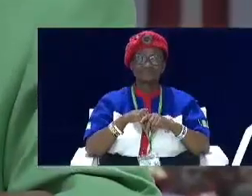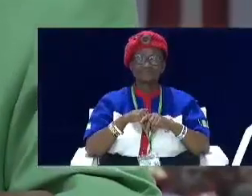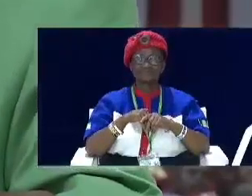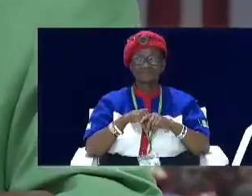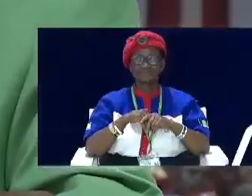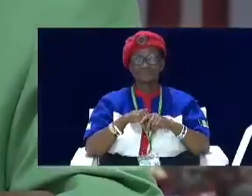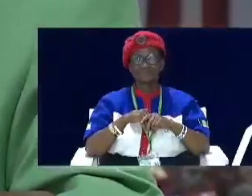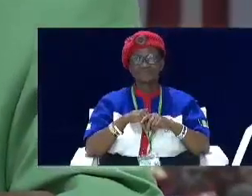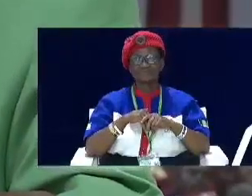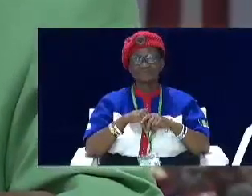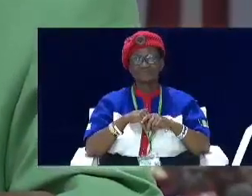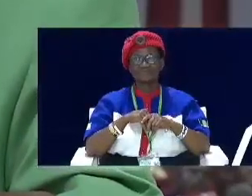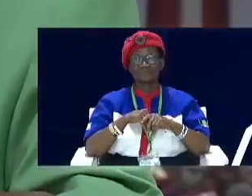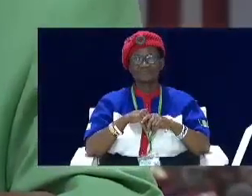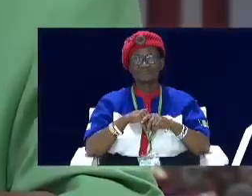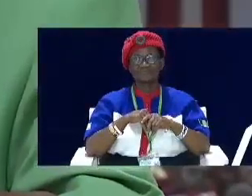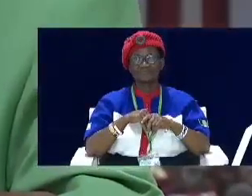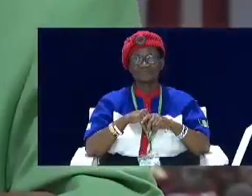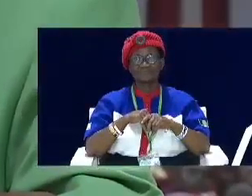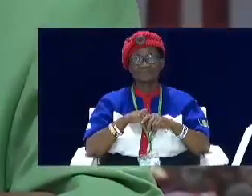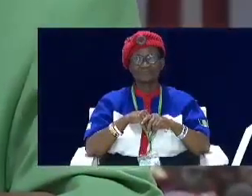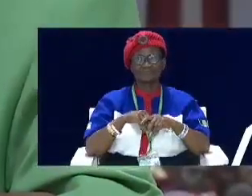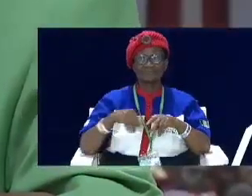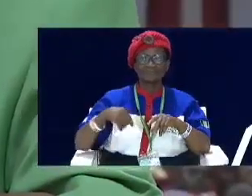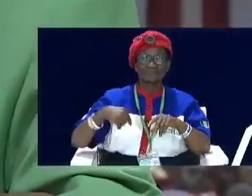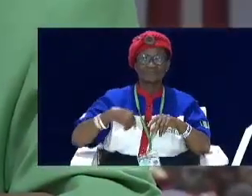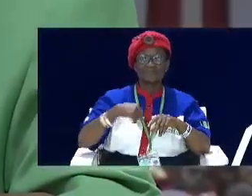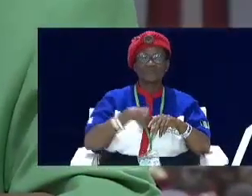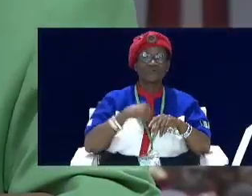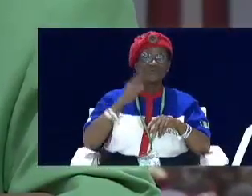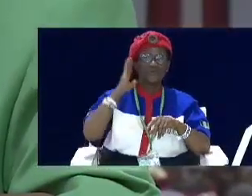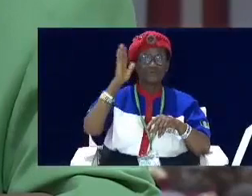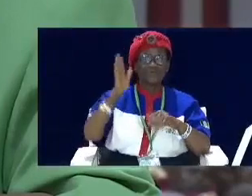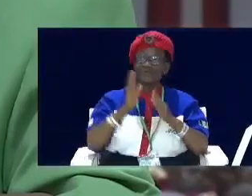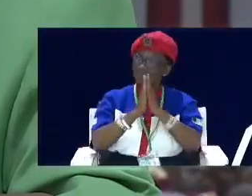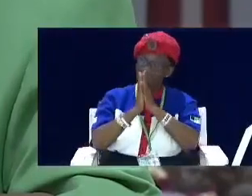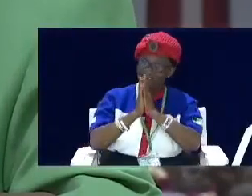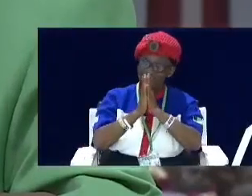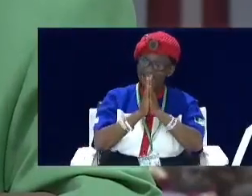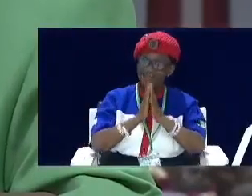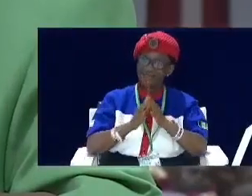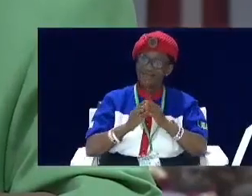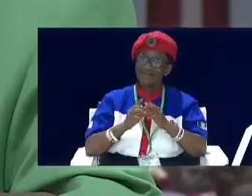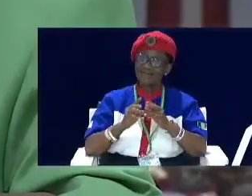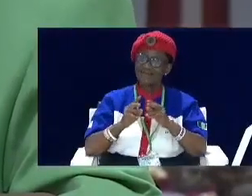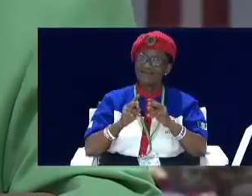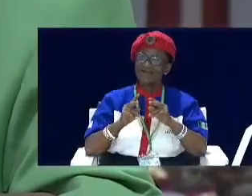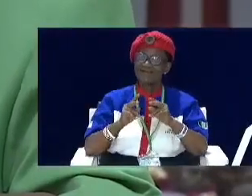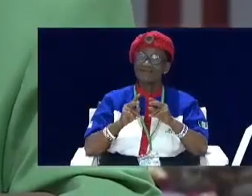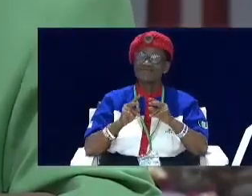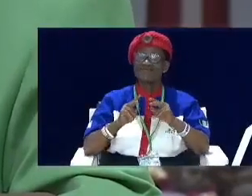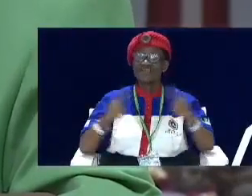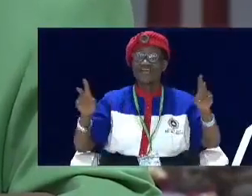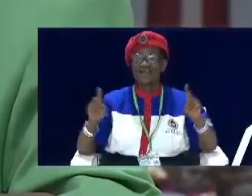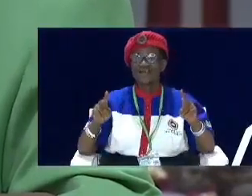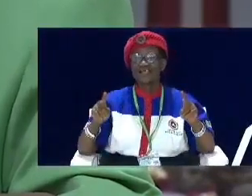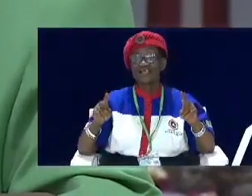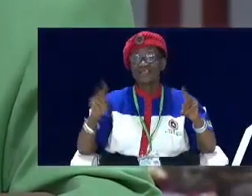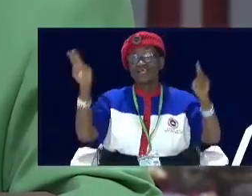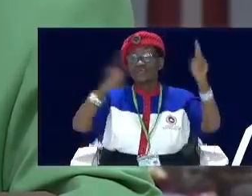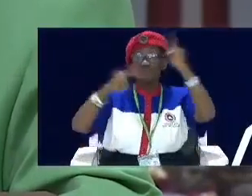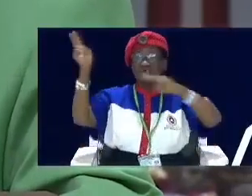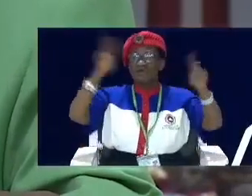oro mi. Because we are going to pray a very, very violent prayer. Nitori a ma gbadura to